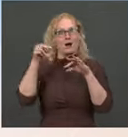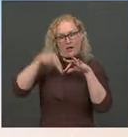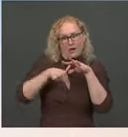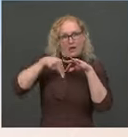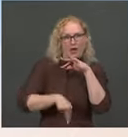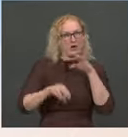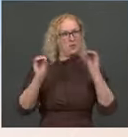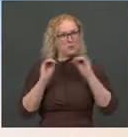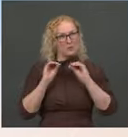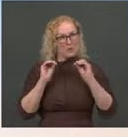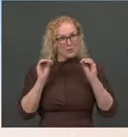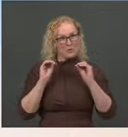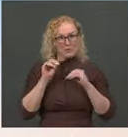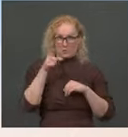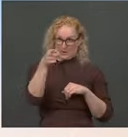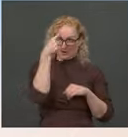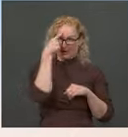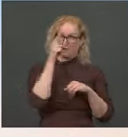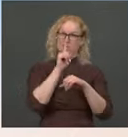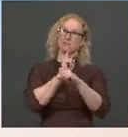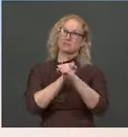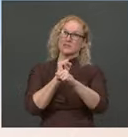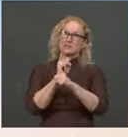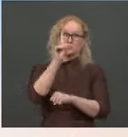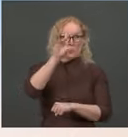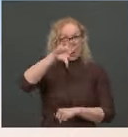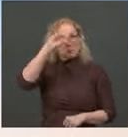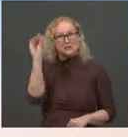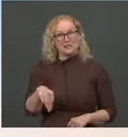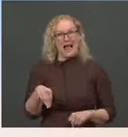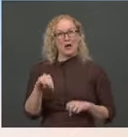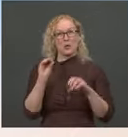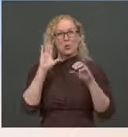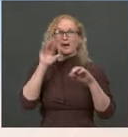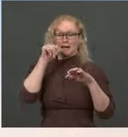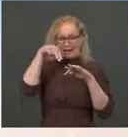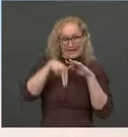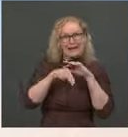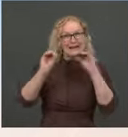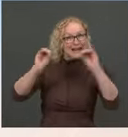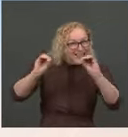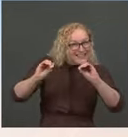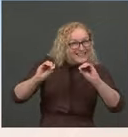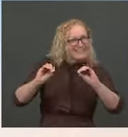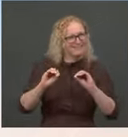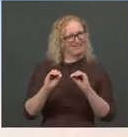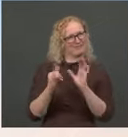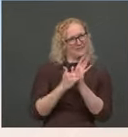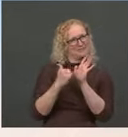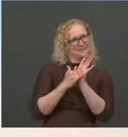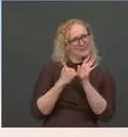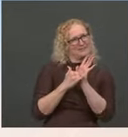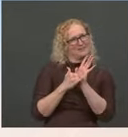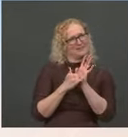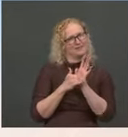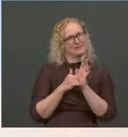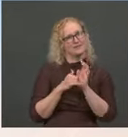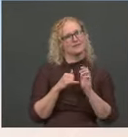when everything is said and done? Because right now, moderates don't feel like they have those assurances. Yes, we can give assurance that it will be 100% paid